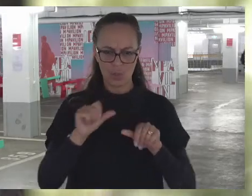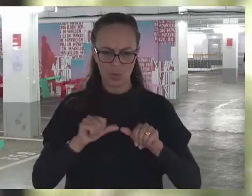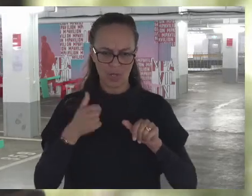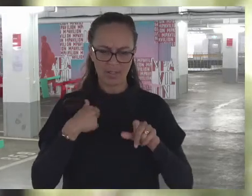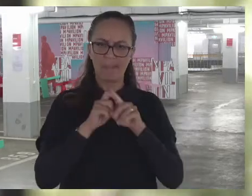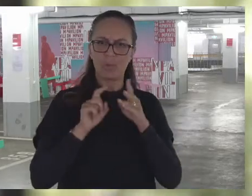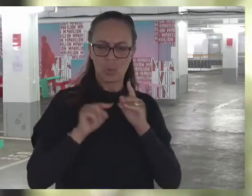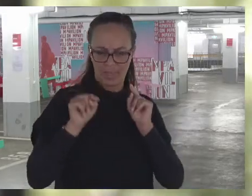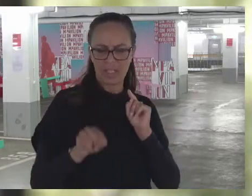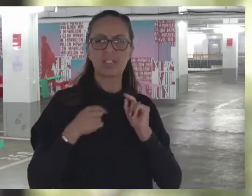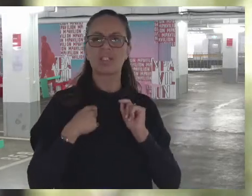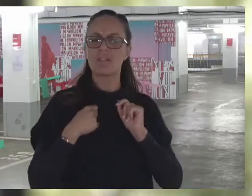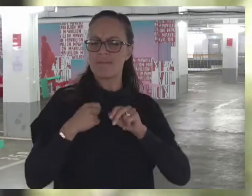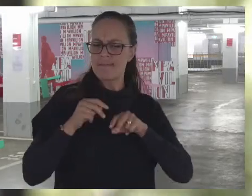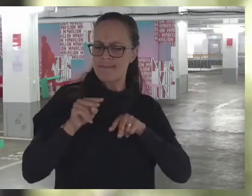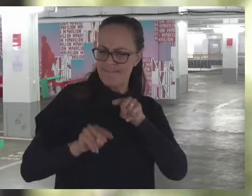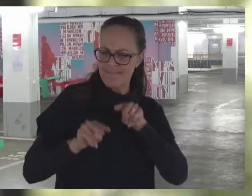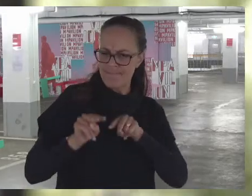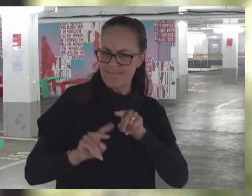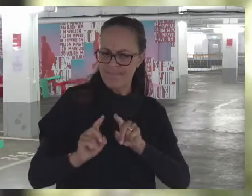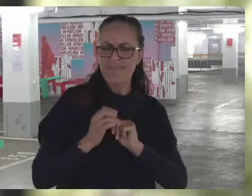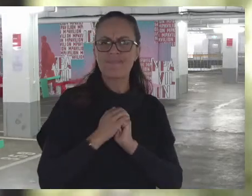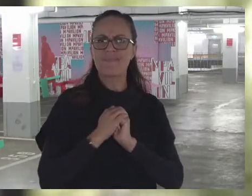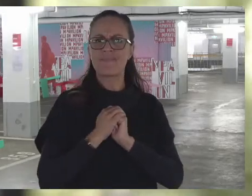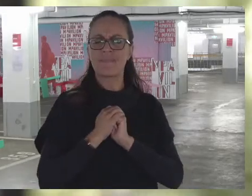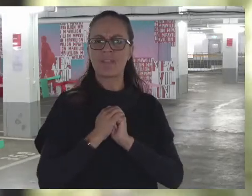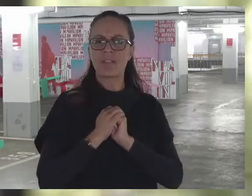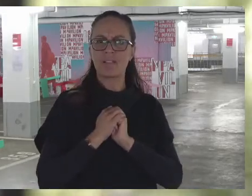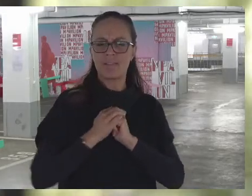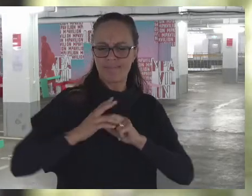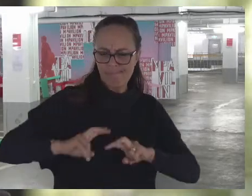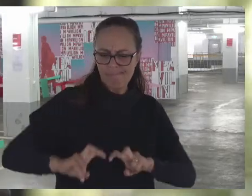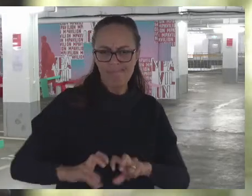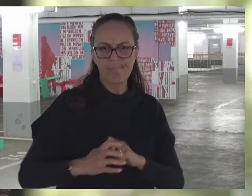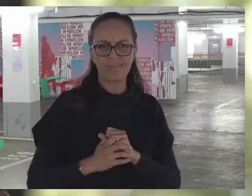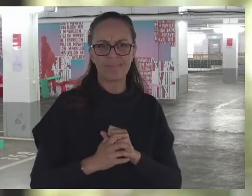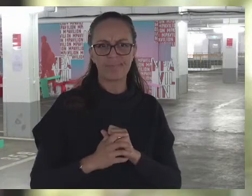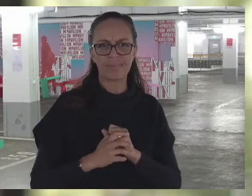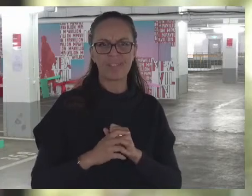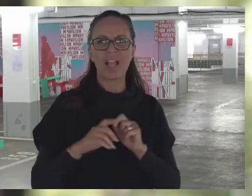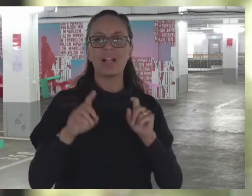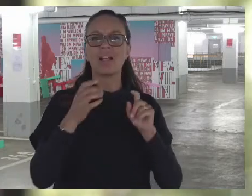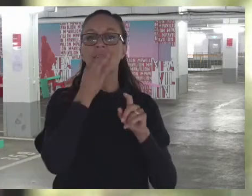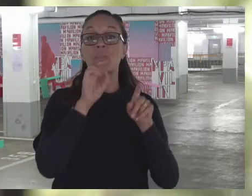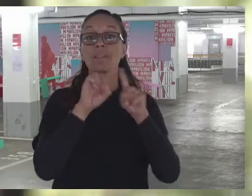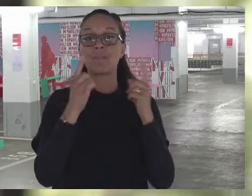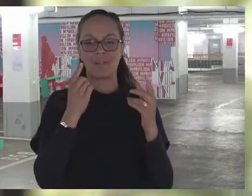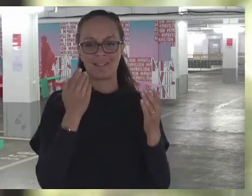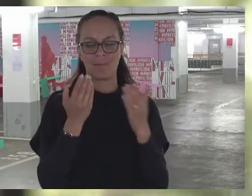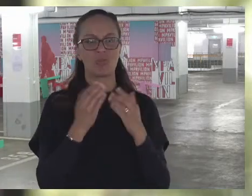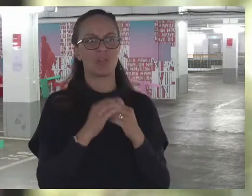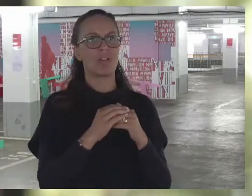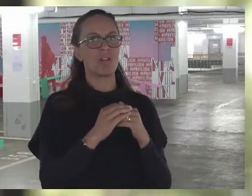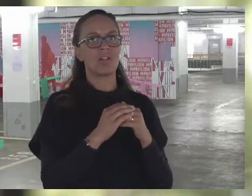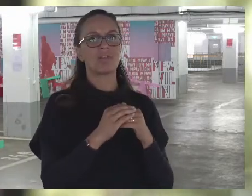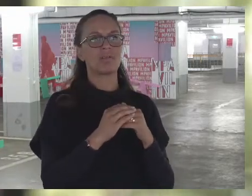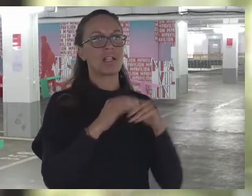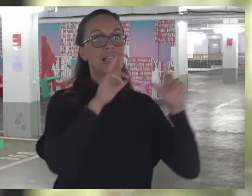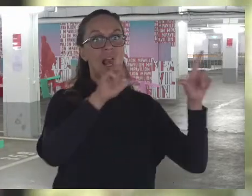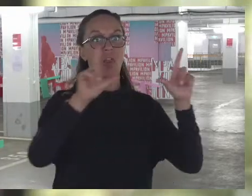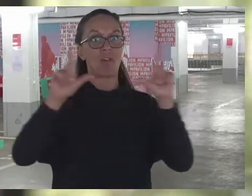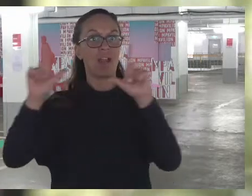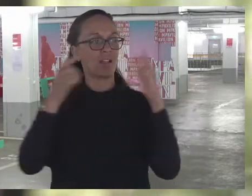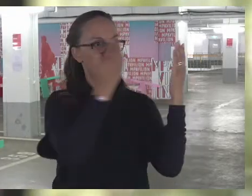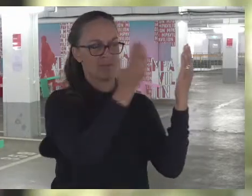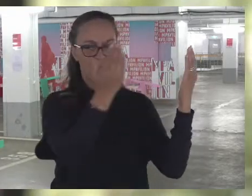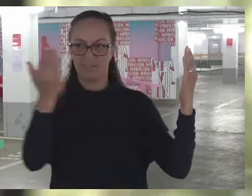also unlike classic viewers in a gallery, you've got all these other people with vested interests